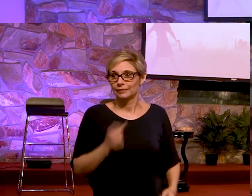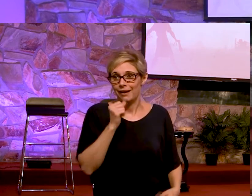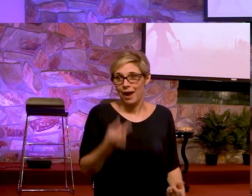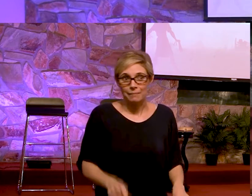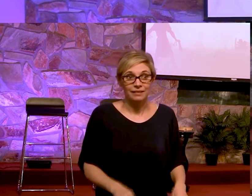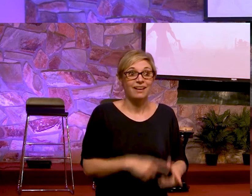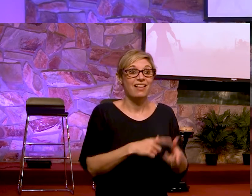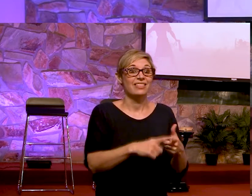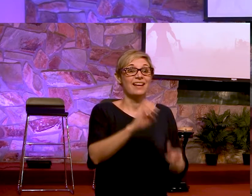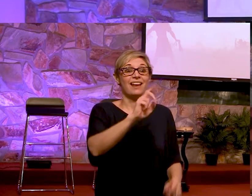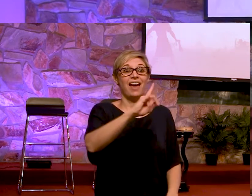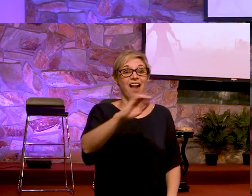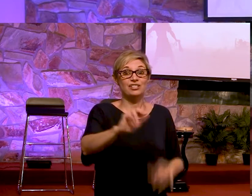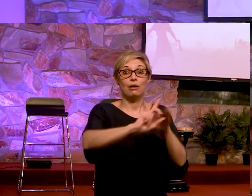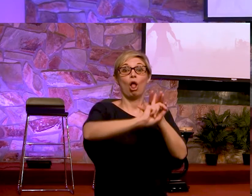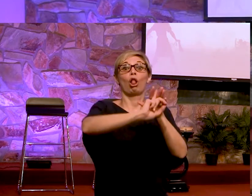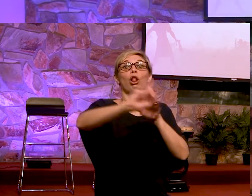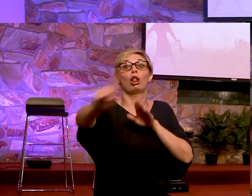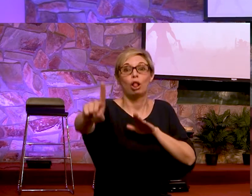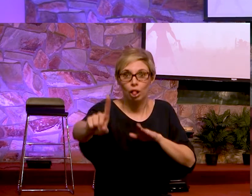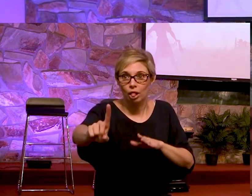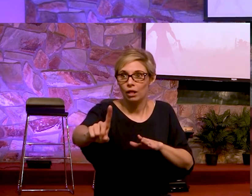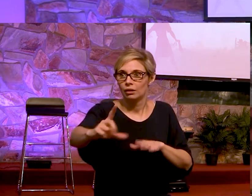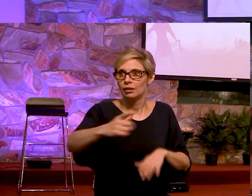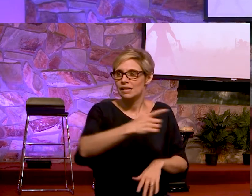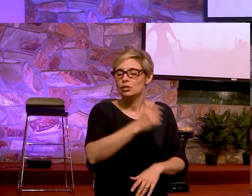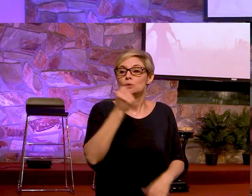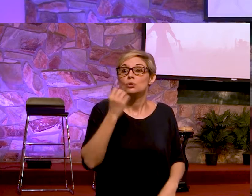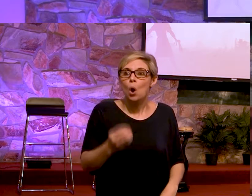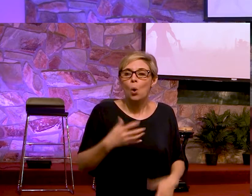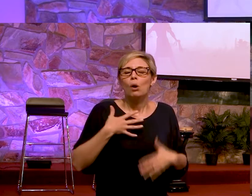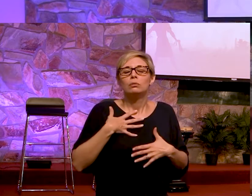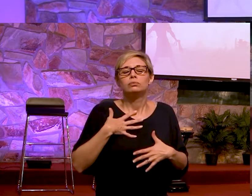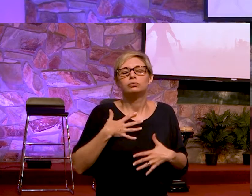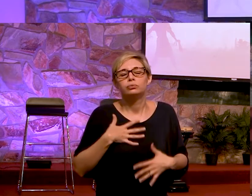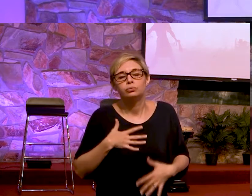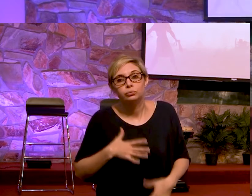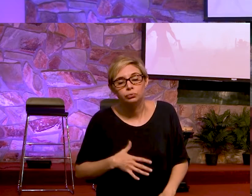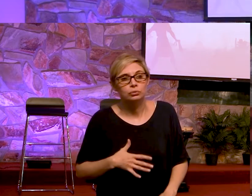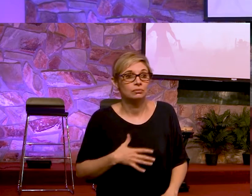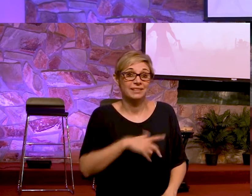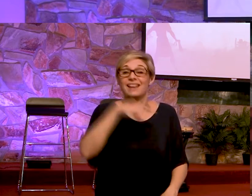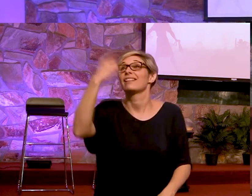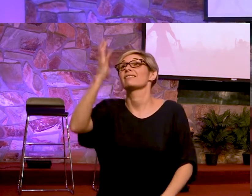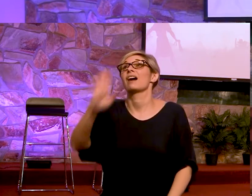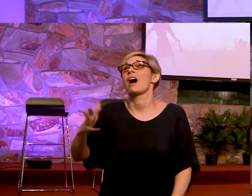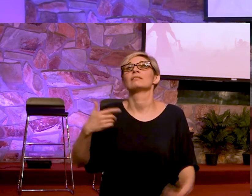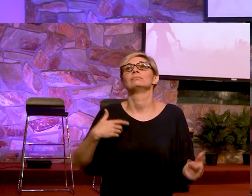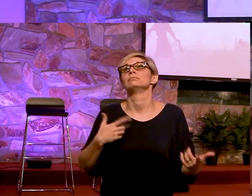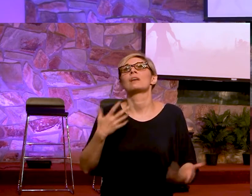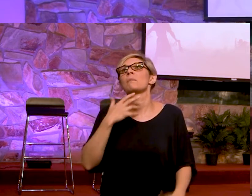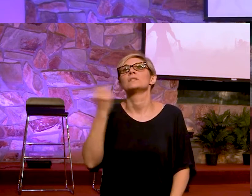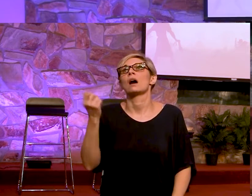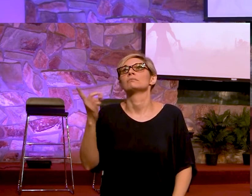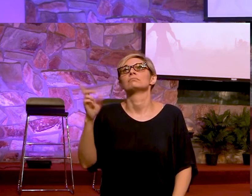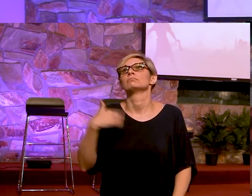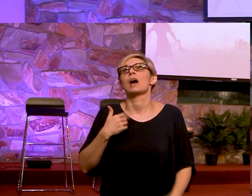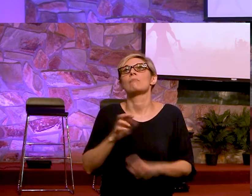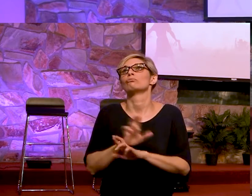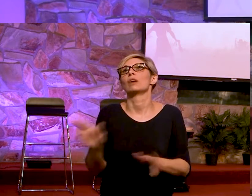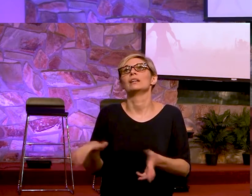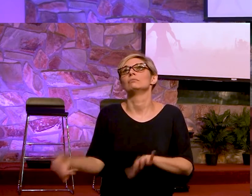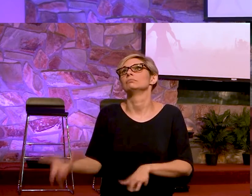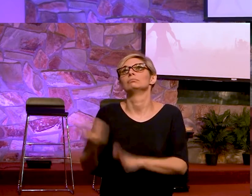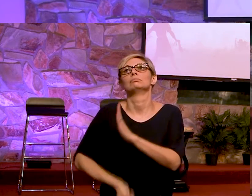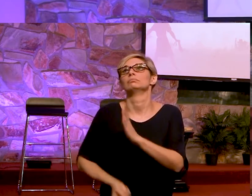he's discouraged. In fact, he's so discouraged and depressed that he just wants God to take him out of the game. I give